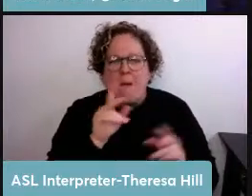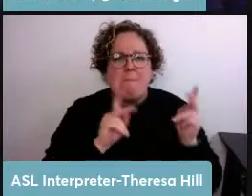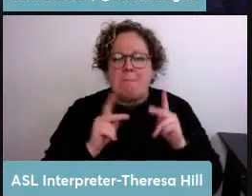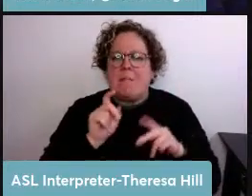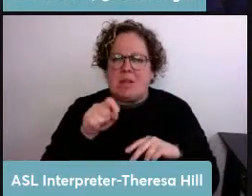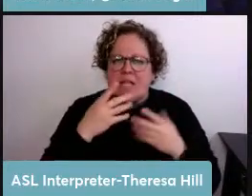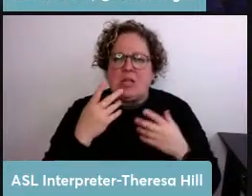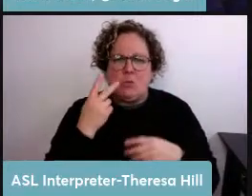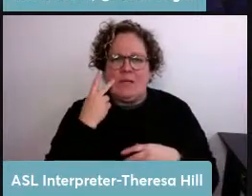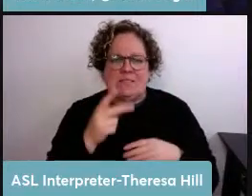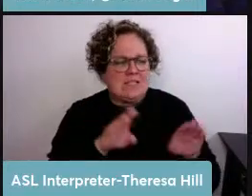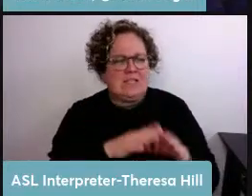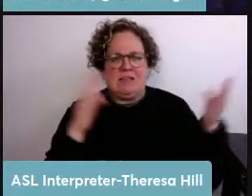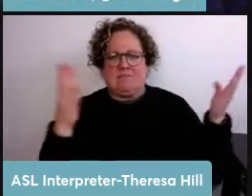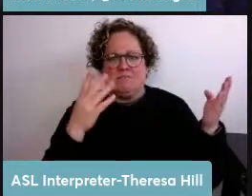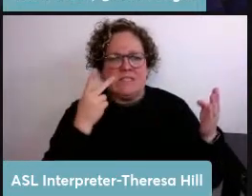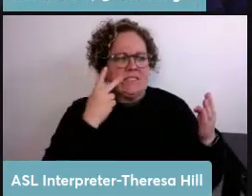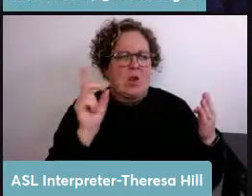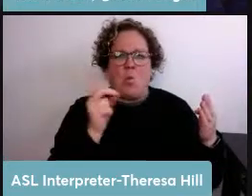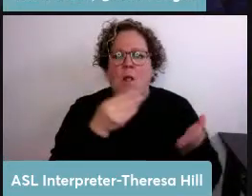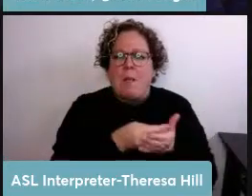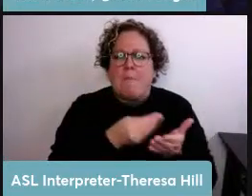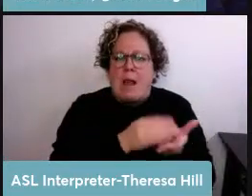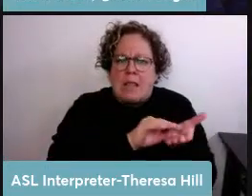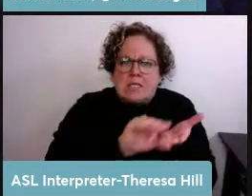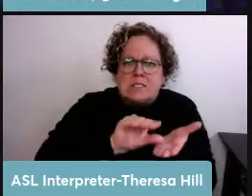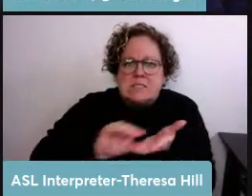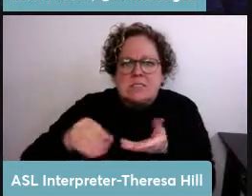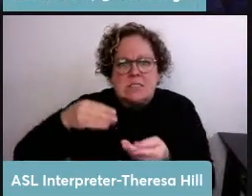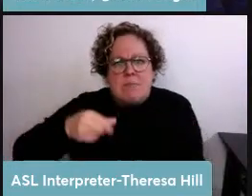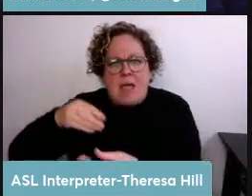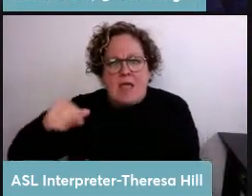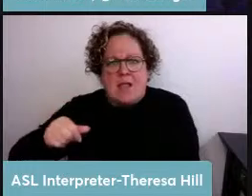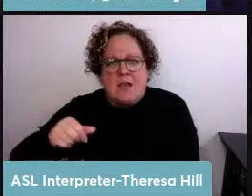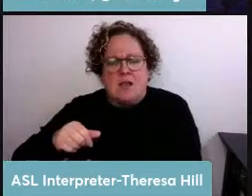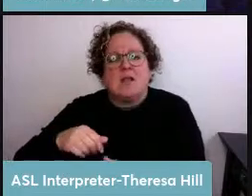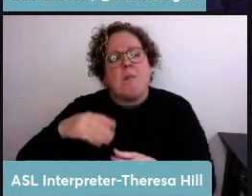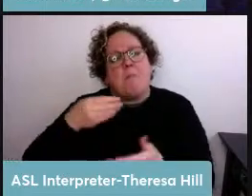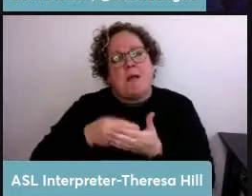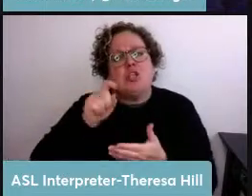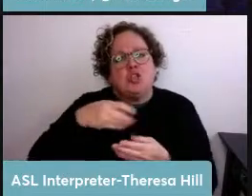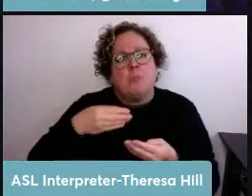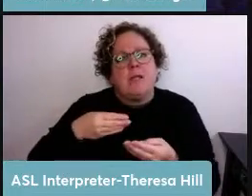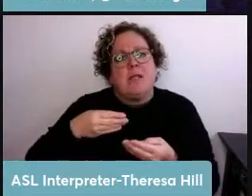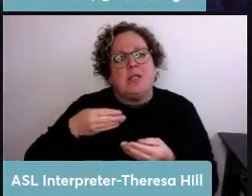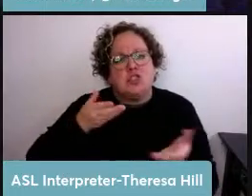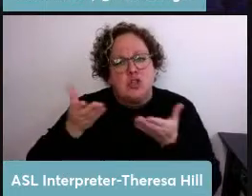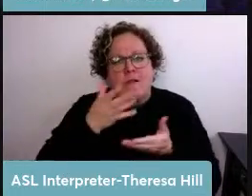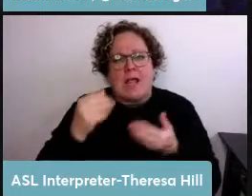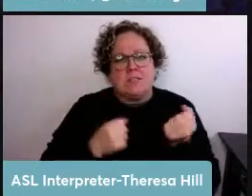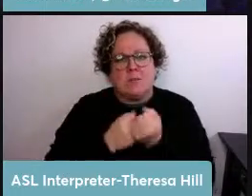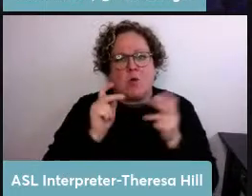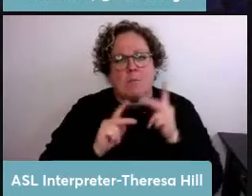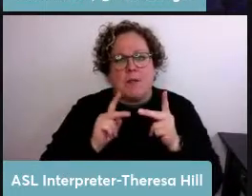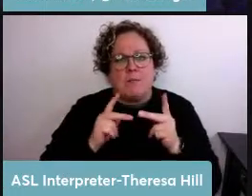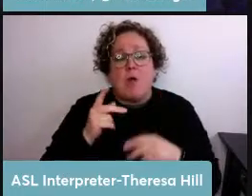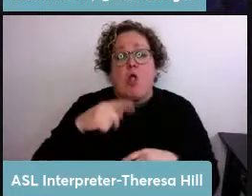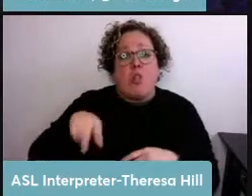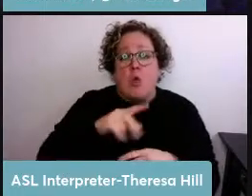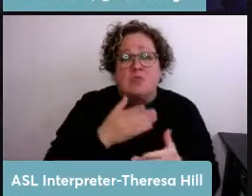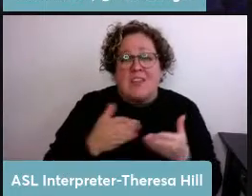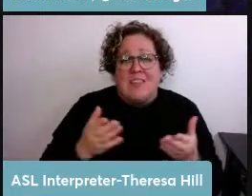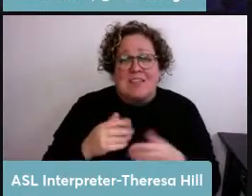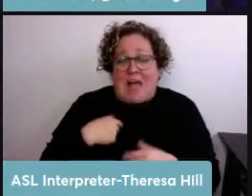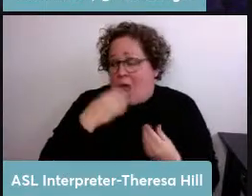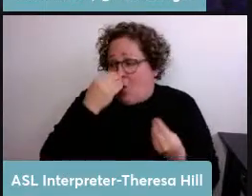more transparent the government that should be serving and supporting the people. So those are the things that I don't care what happens November